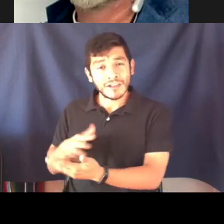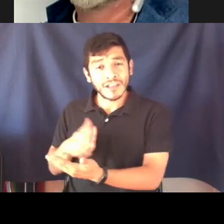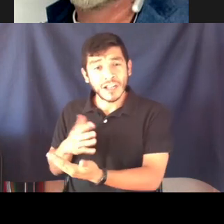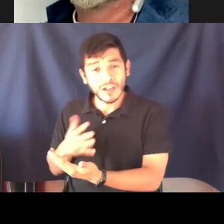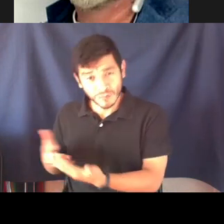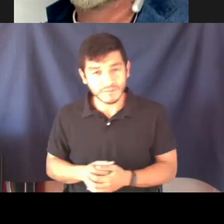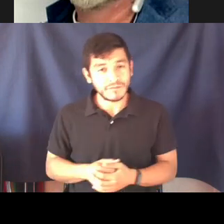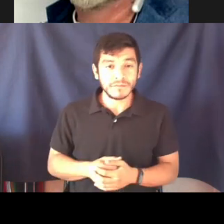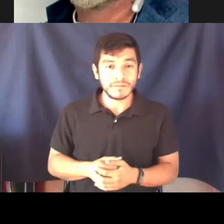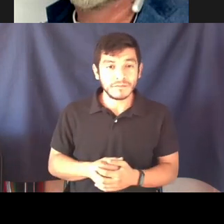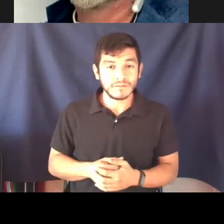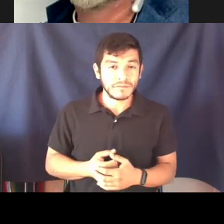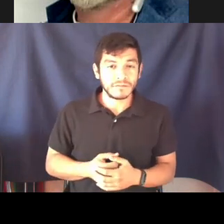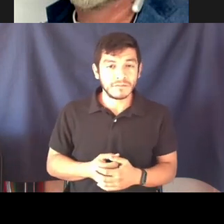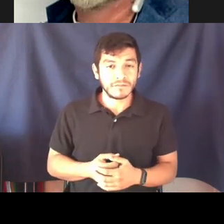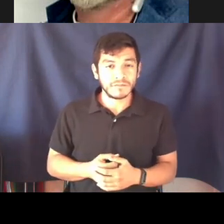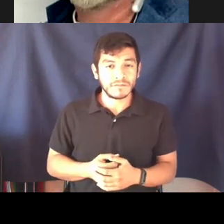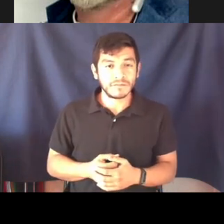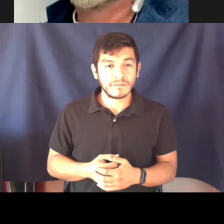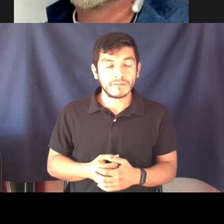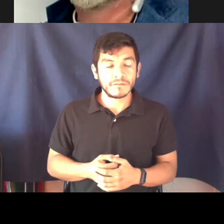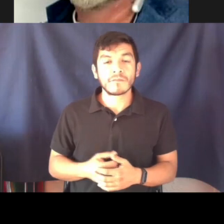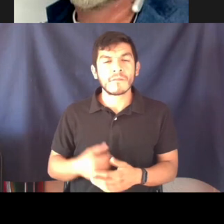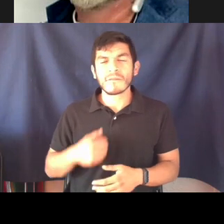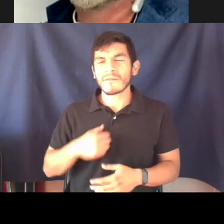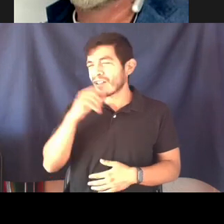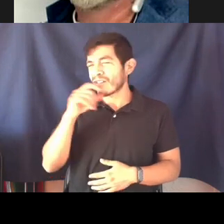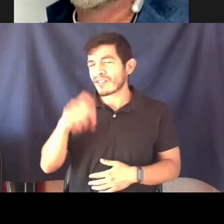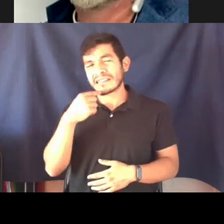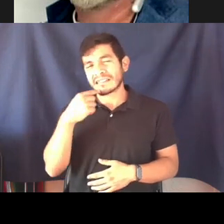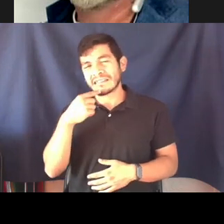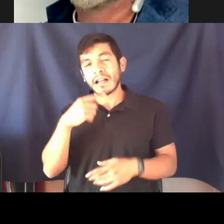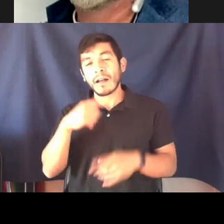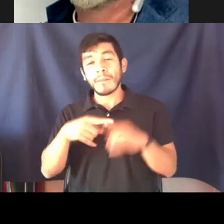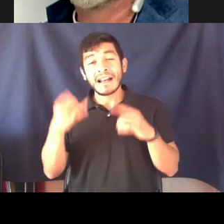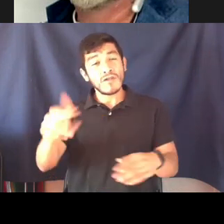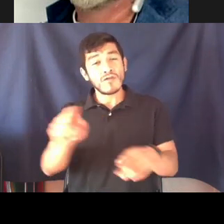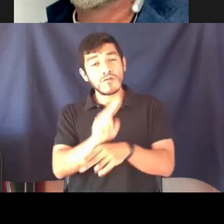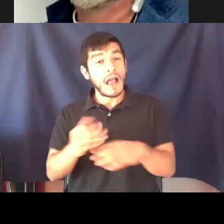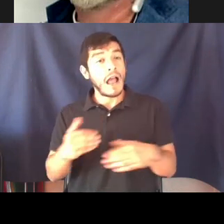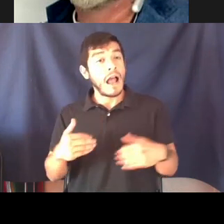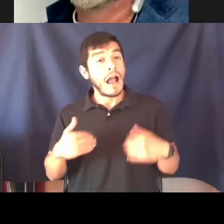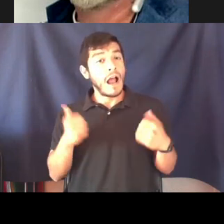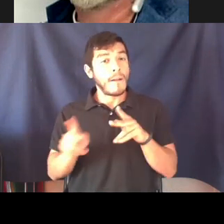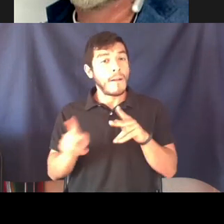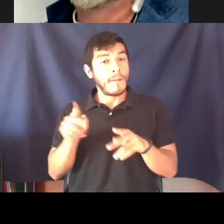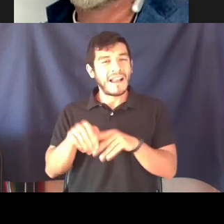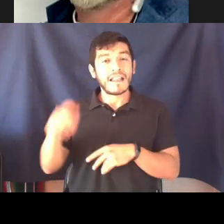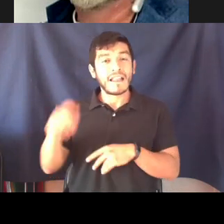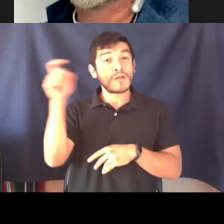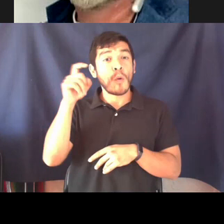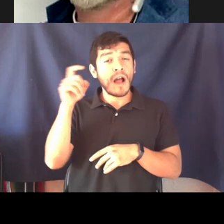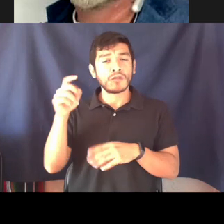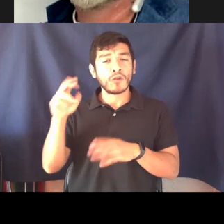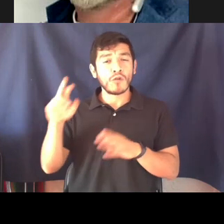Needless to say, peer mentors, if you're using younger people in this kind of wise elder role, that's a little unfamiliar to